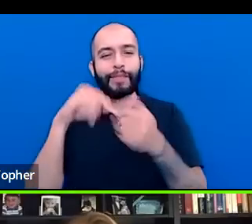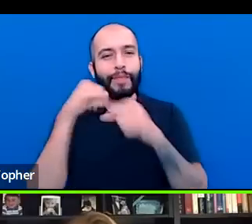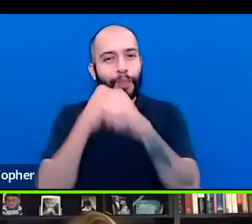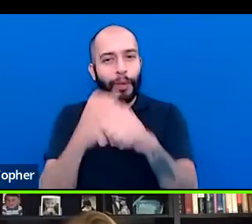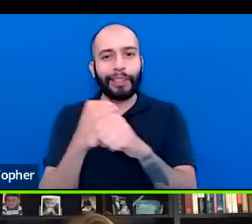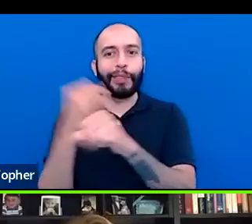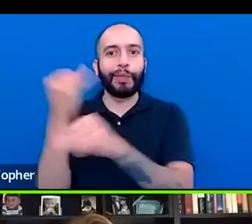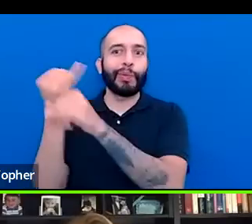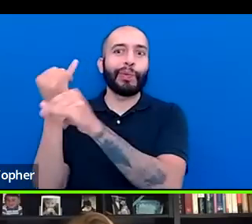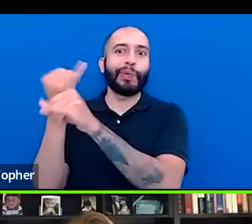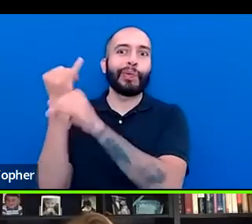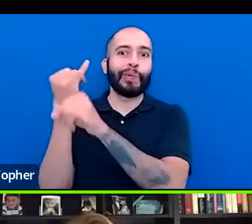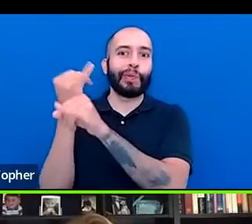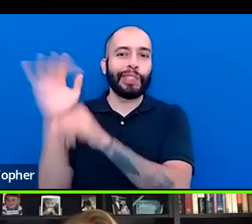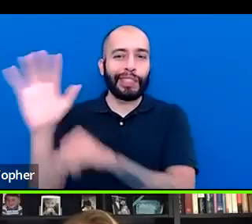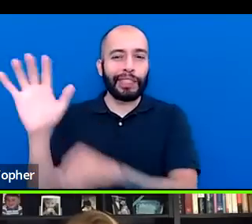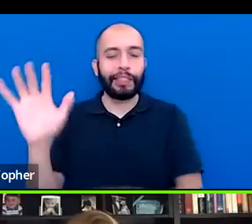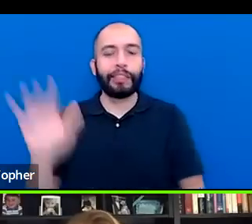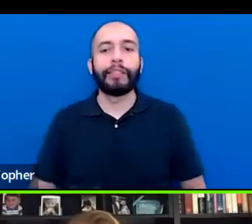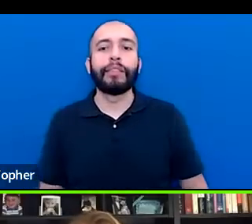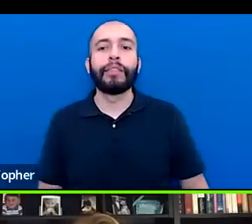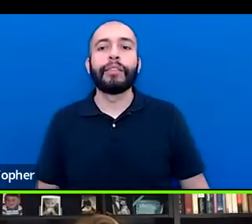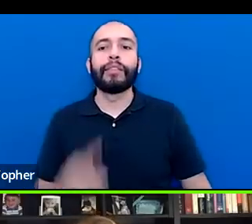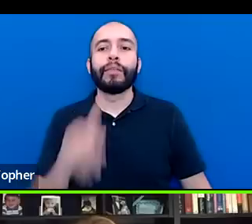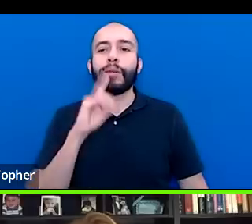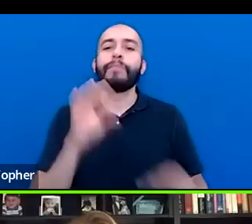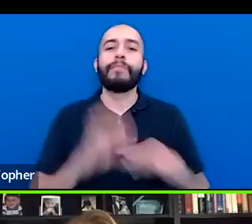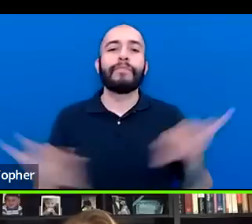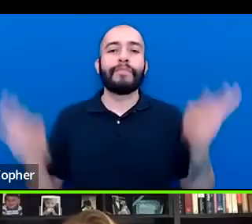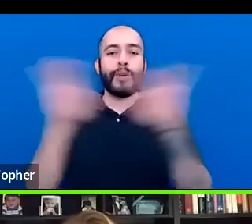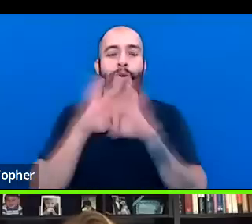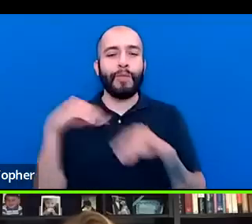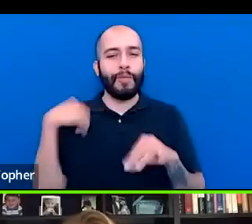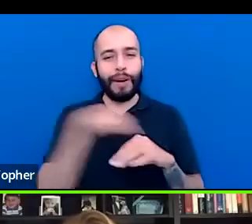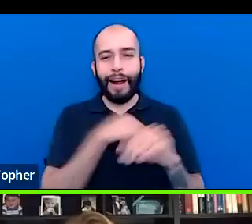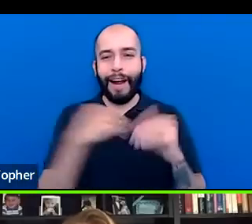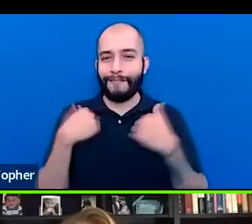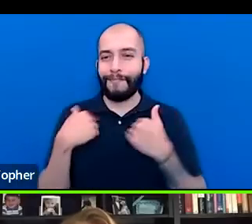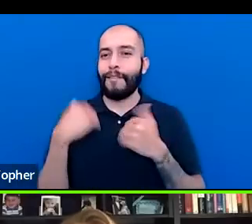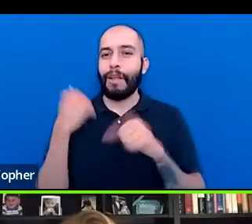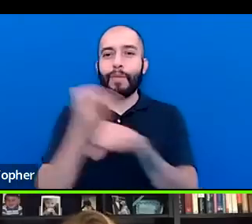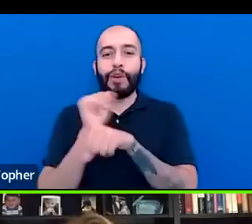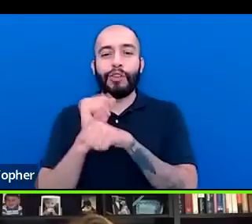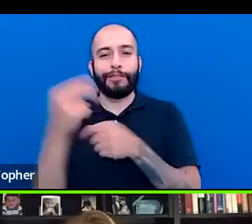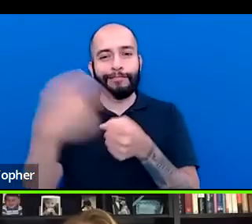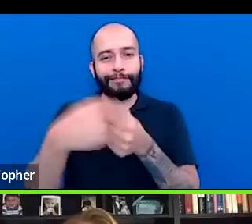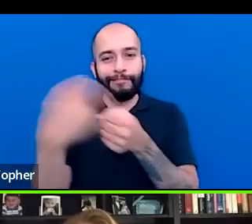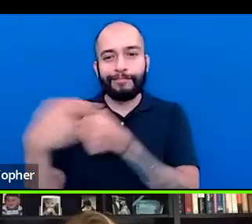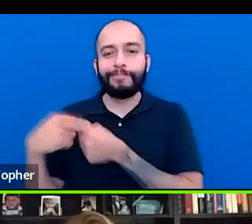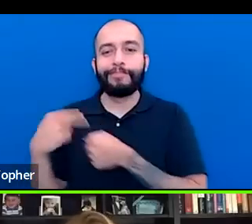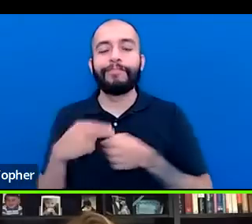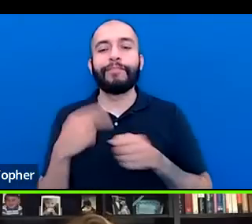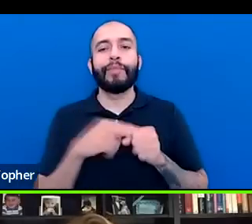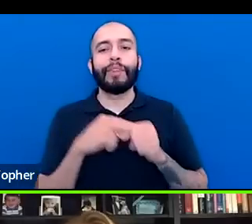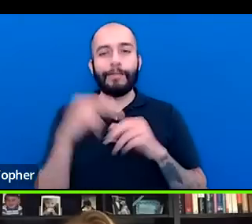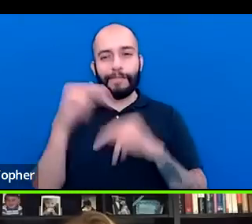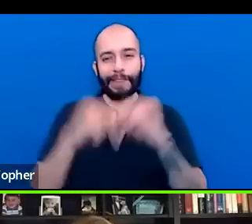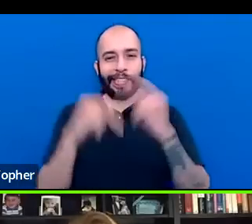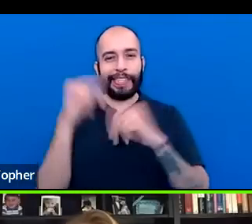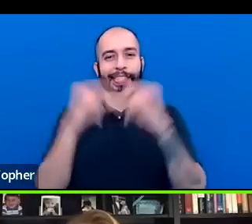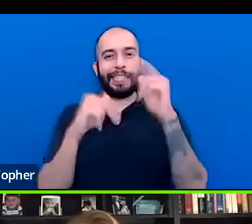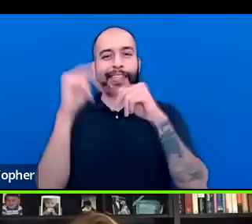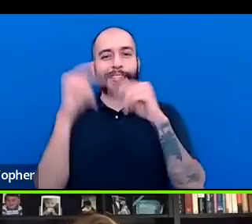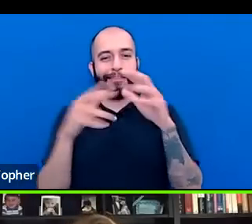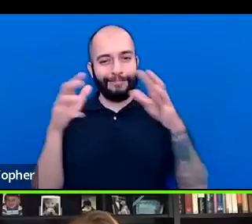have workers join and build the institutions, because the institutions will last through the lean years, through the difficult times. And